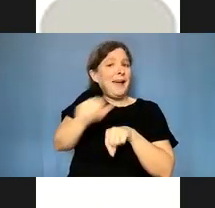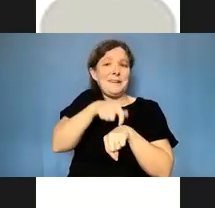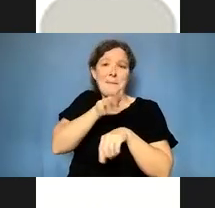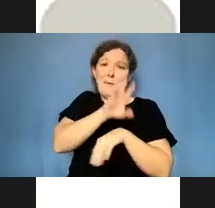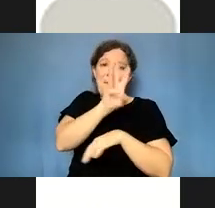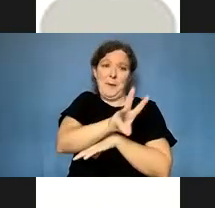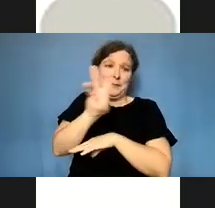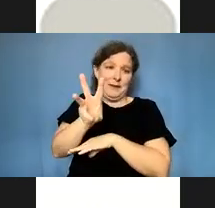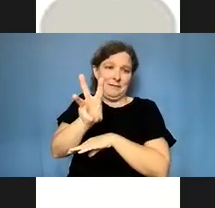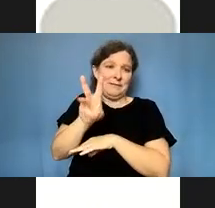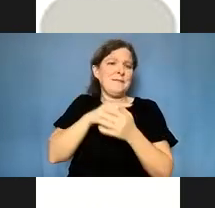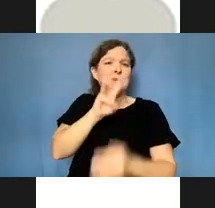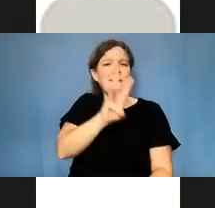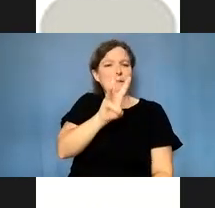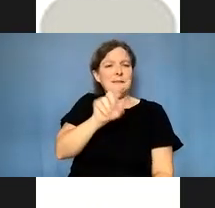at